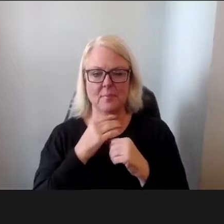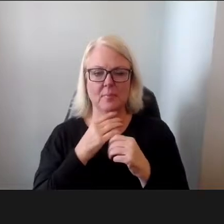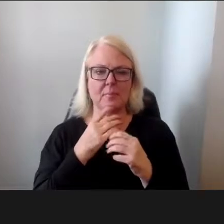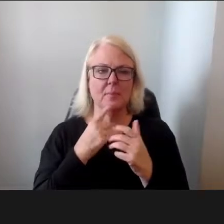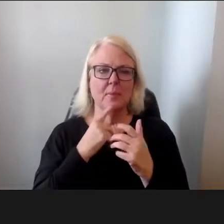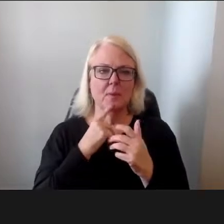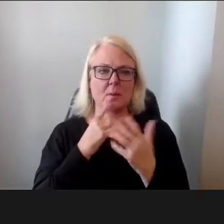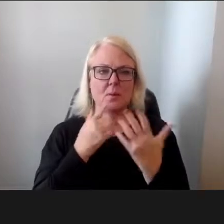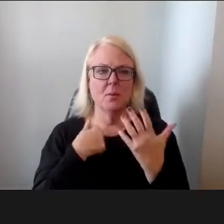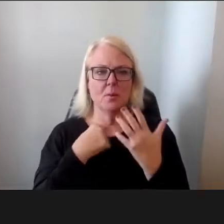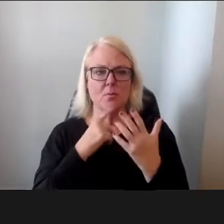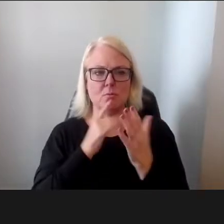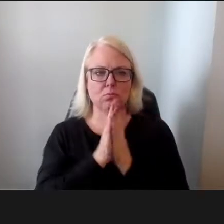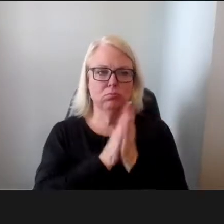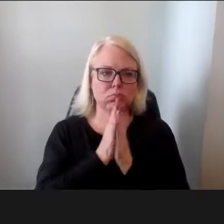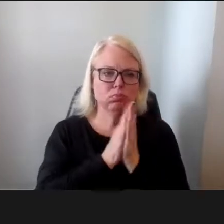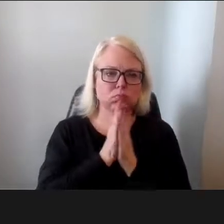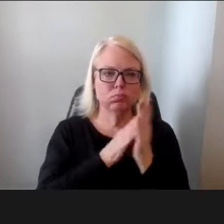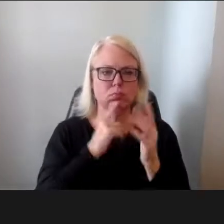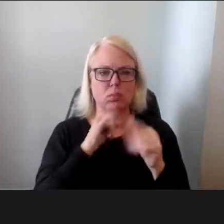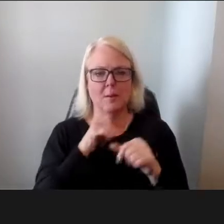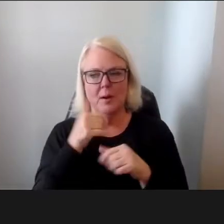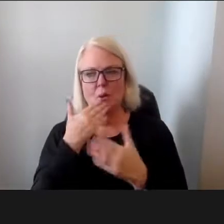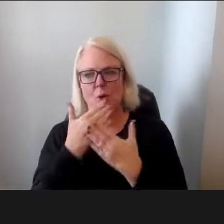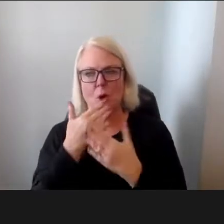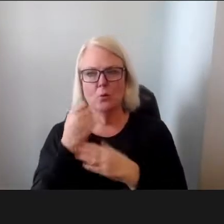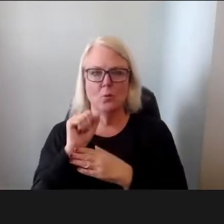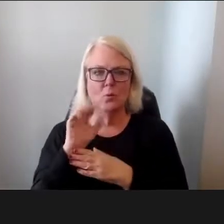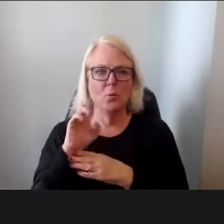heart. I'm not a very good revolutionary.